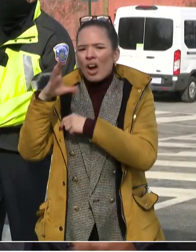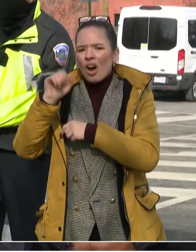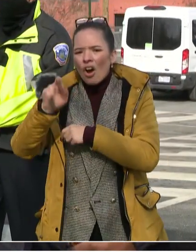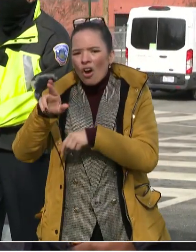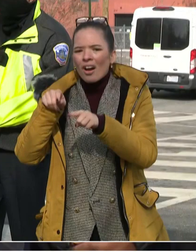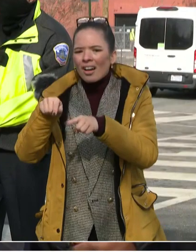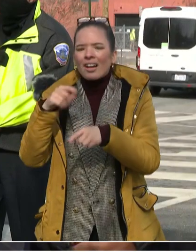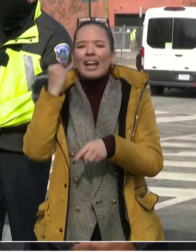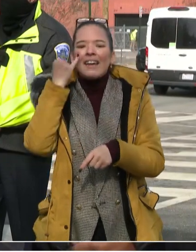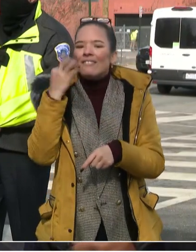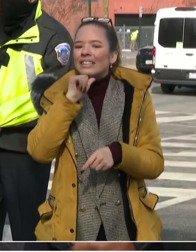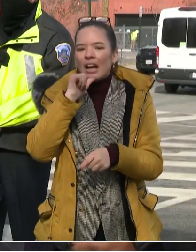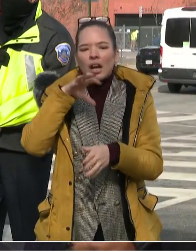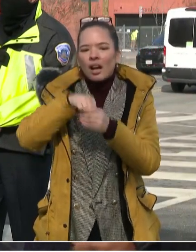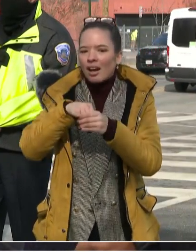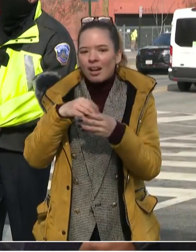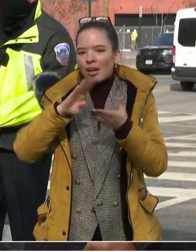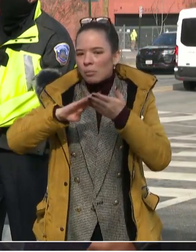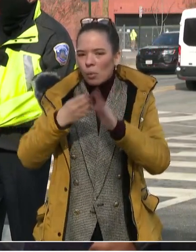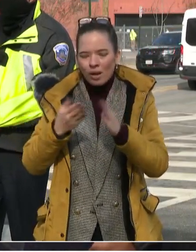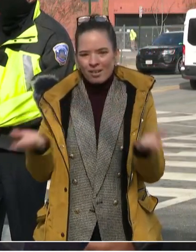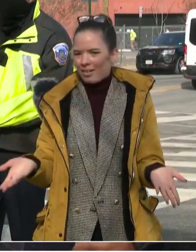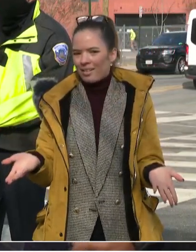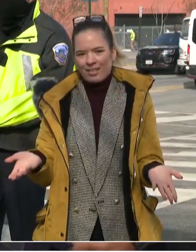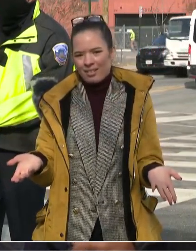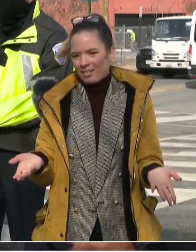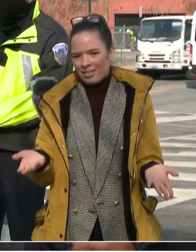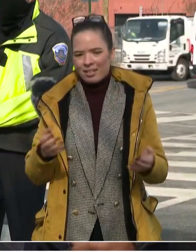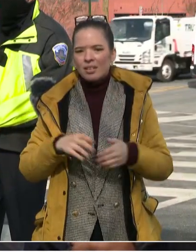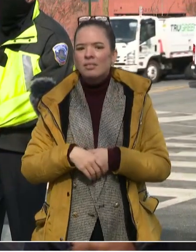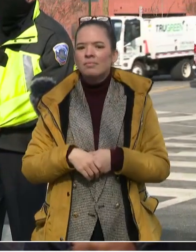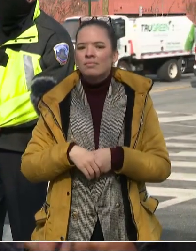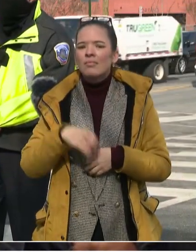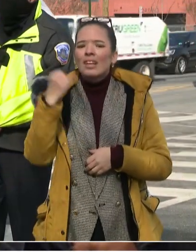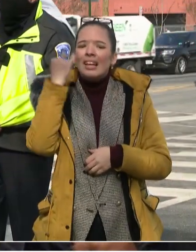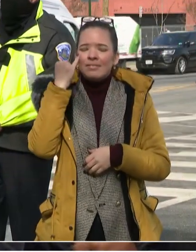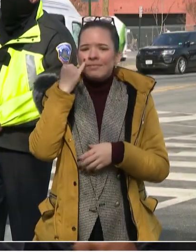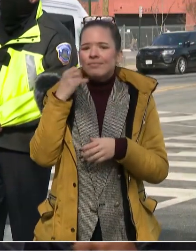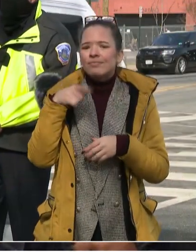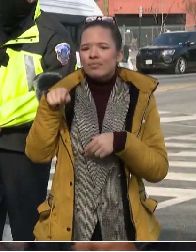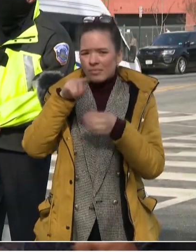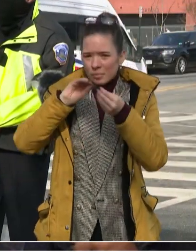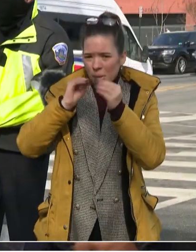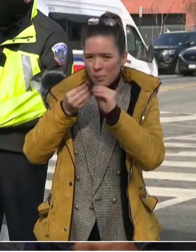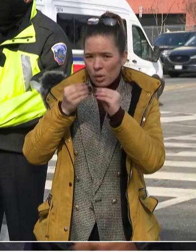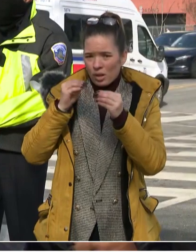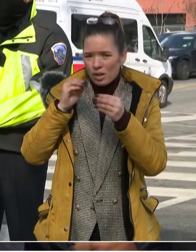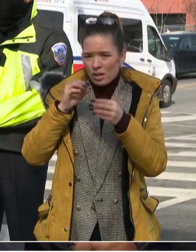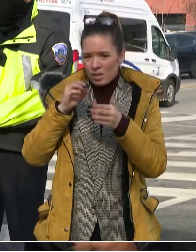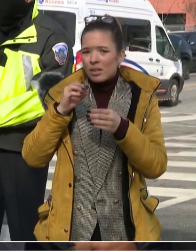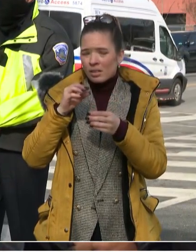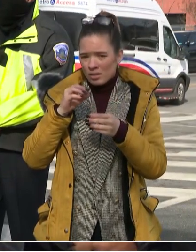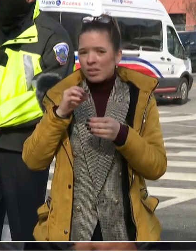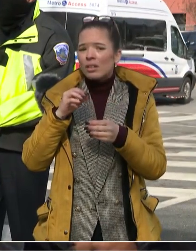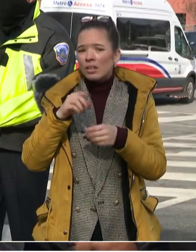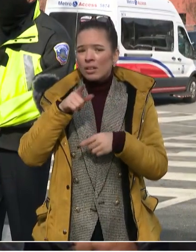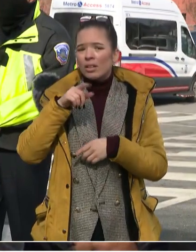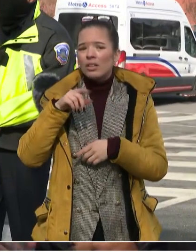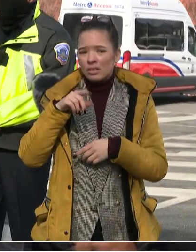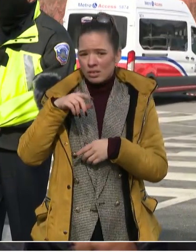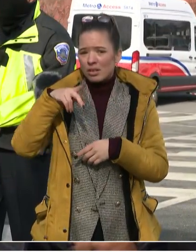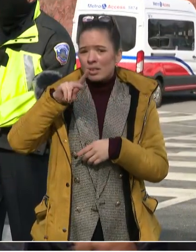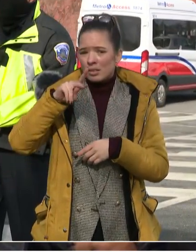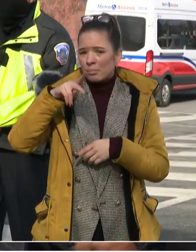in community? And as I've looked at the stats from Chief Aziz from Prince George's County and what we're seeing here in the District of Columbia,